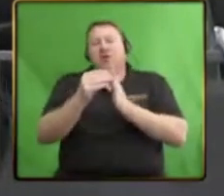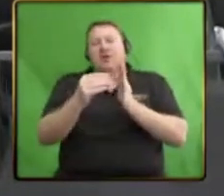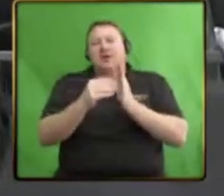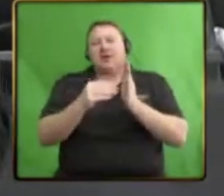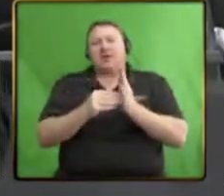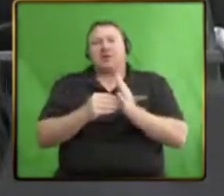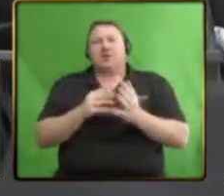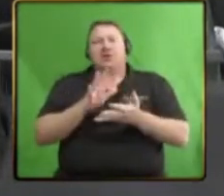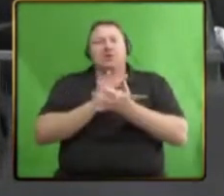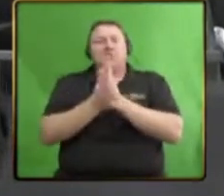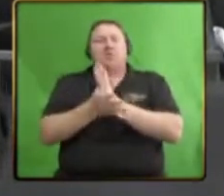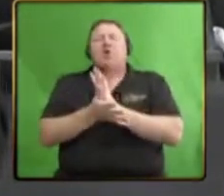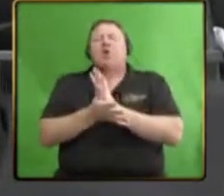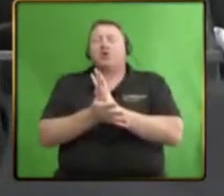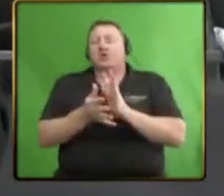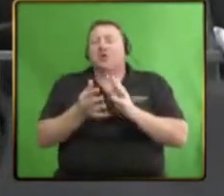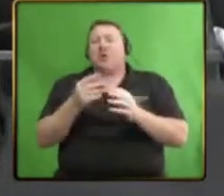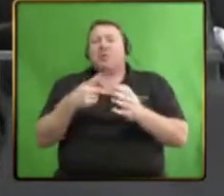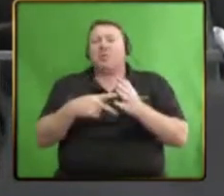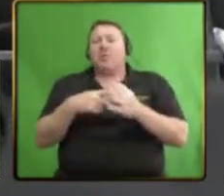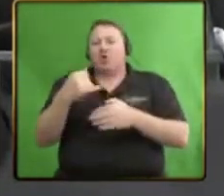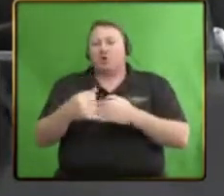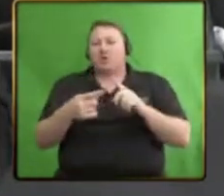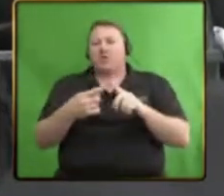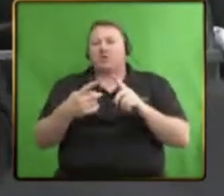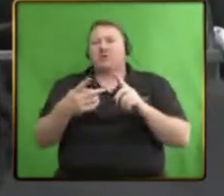to disaster-related projects in various